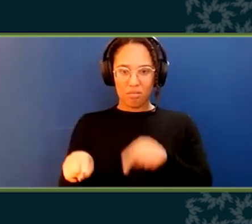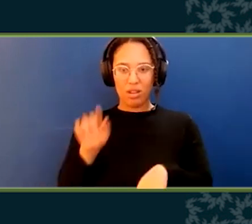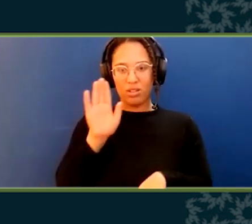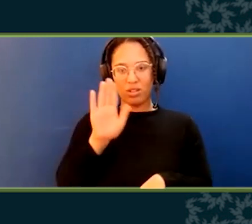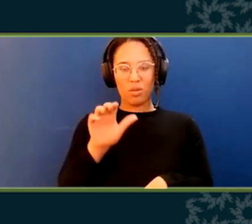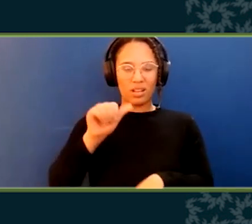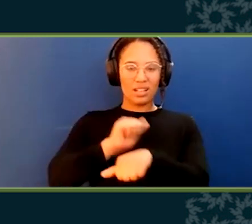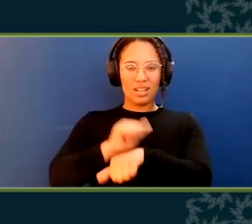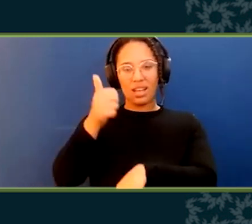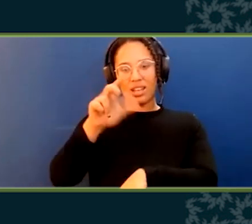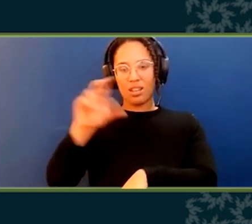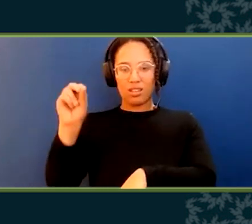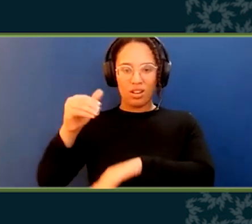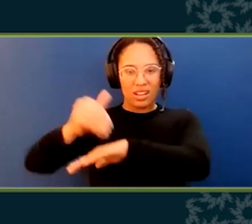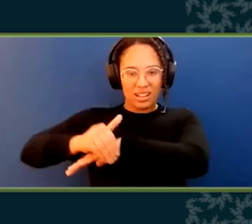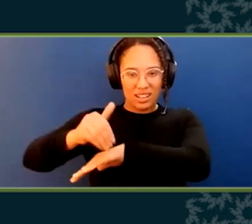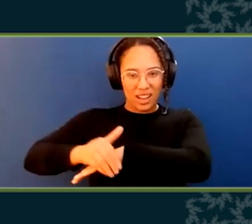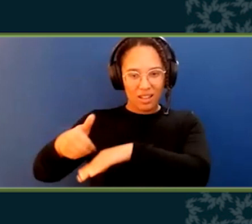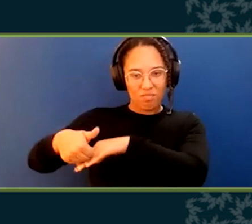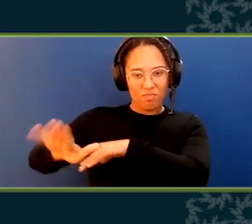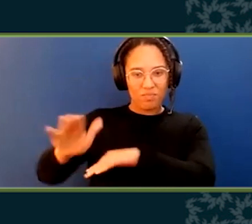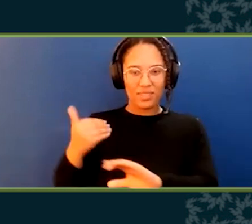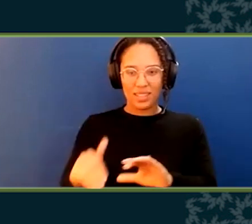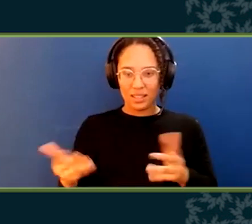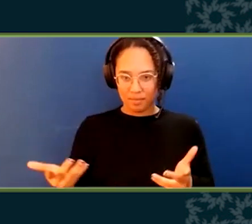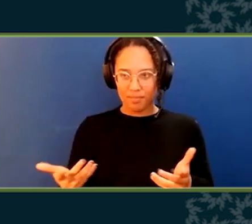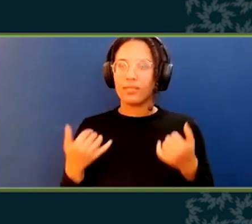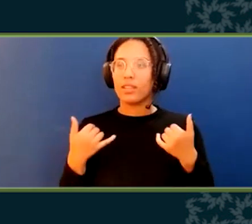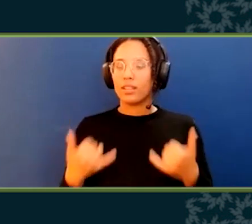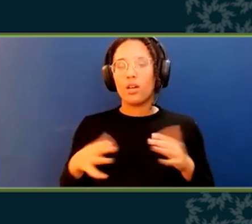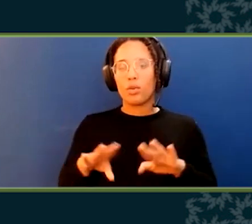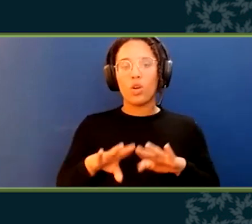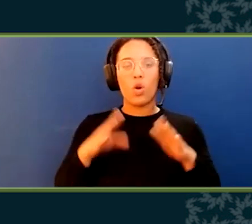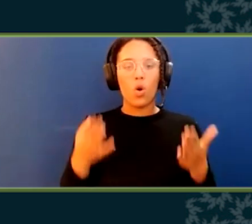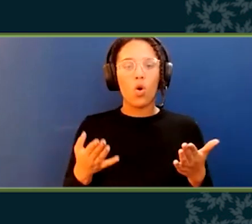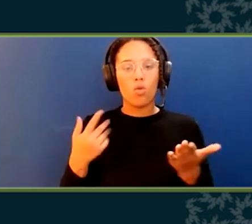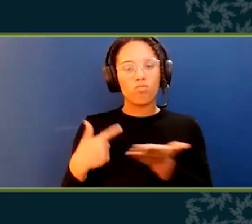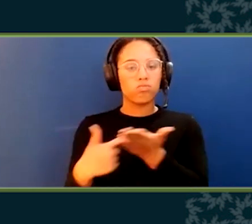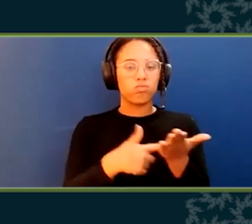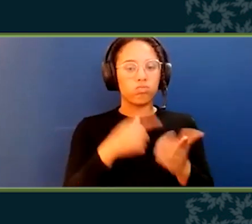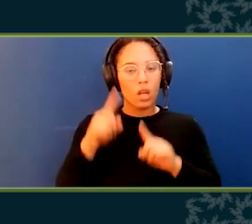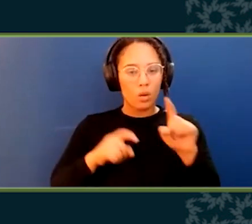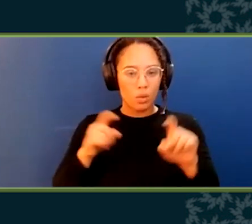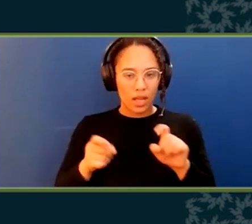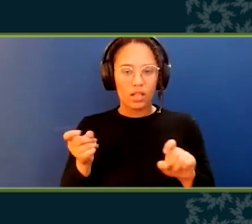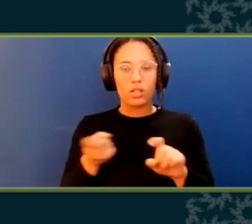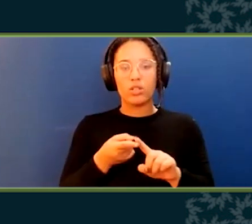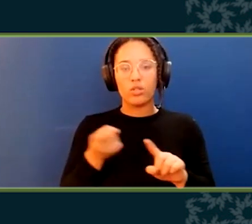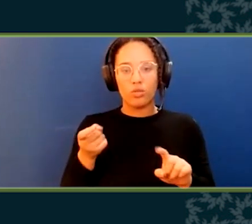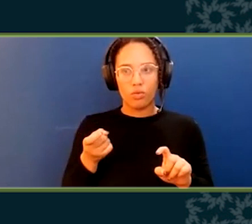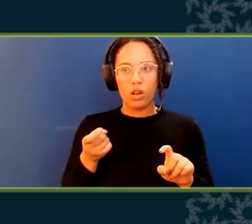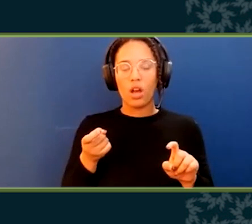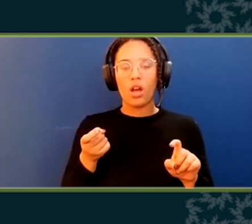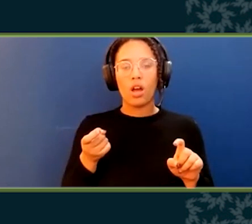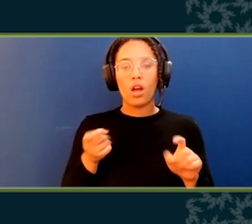Yeah. Let's open it up for some questions from the